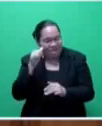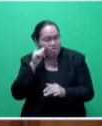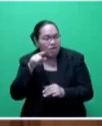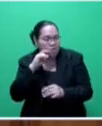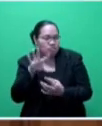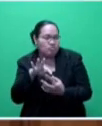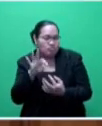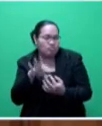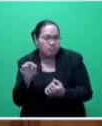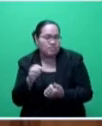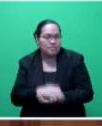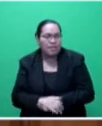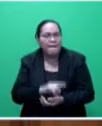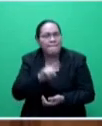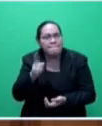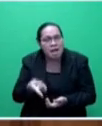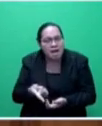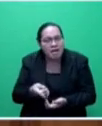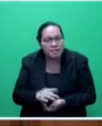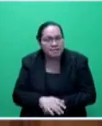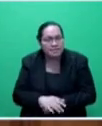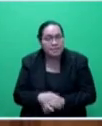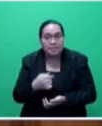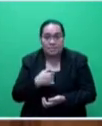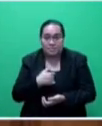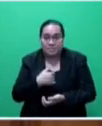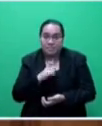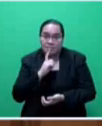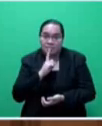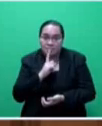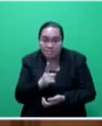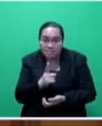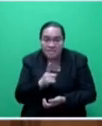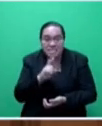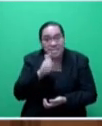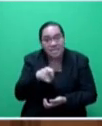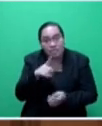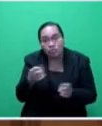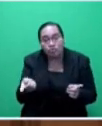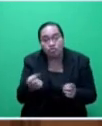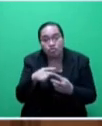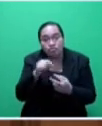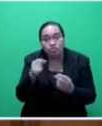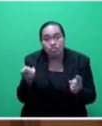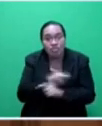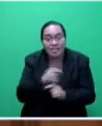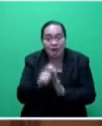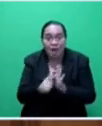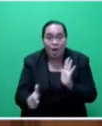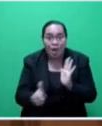do that. But as I have always said, Mr. Speaker, when you change a law,